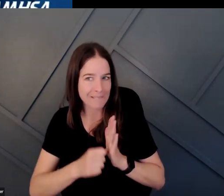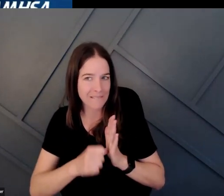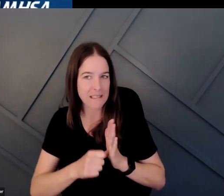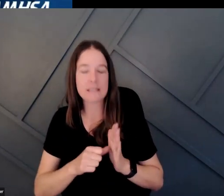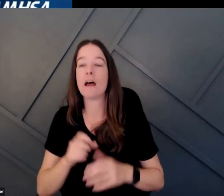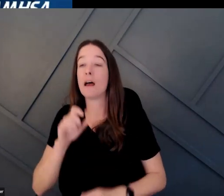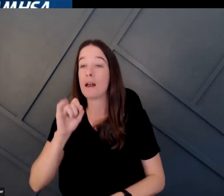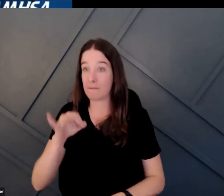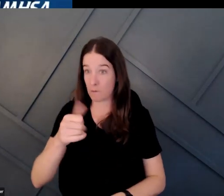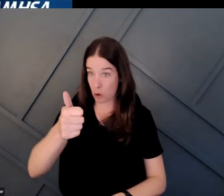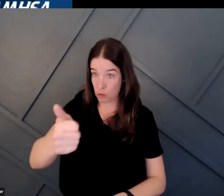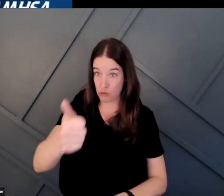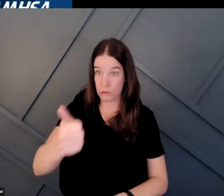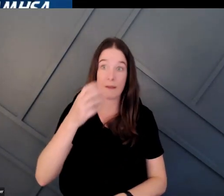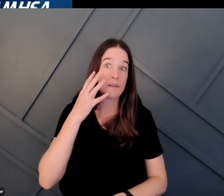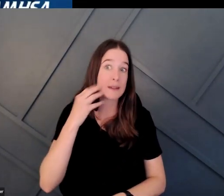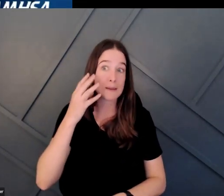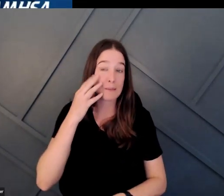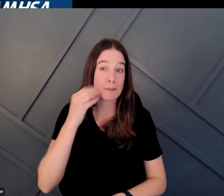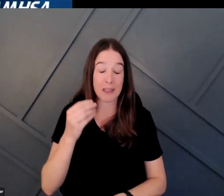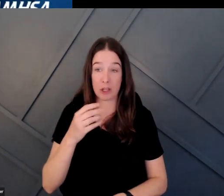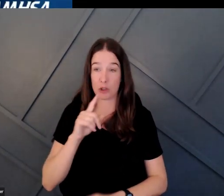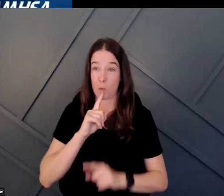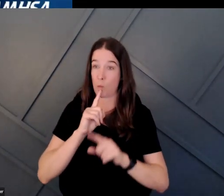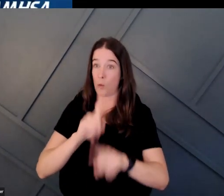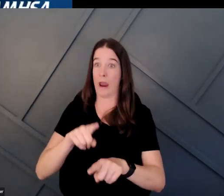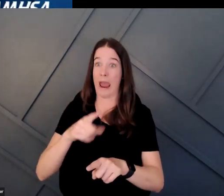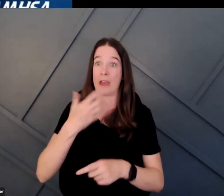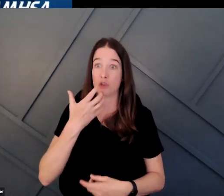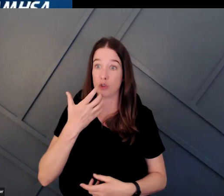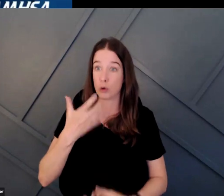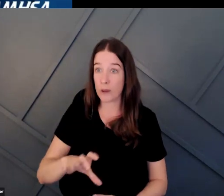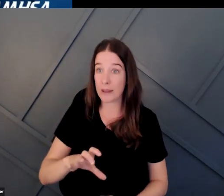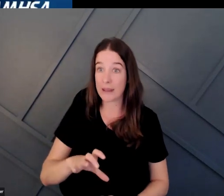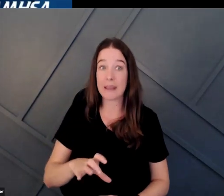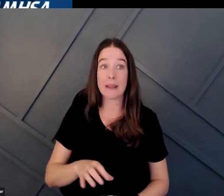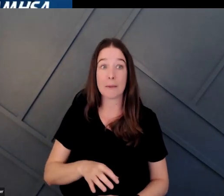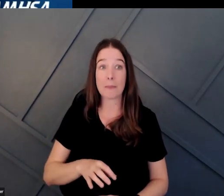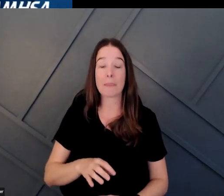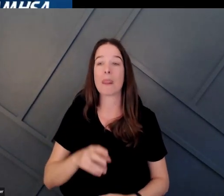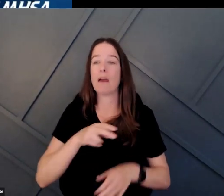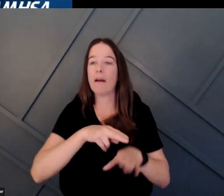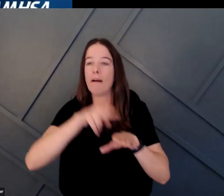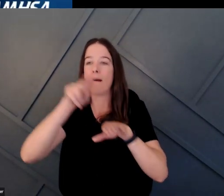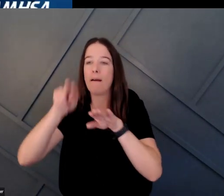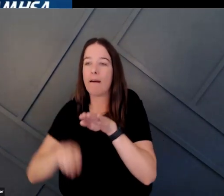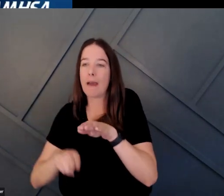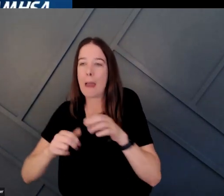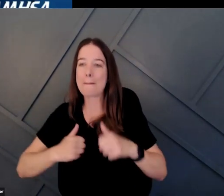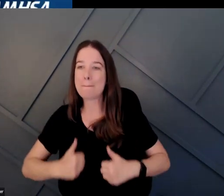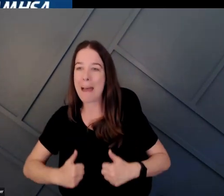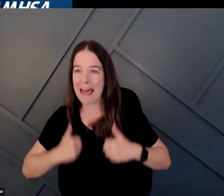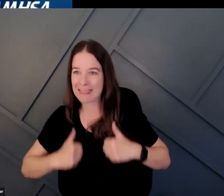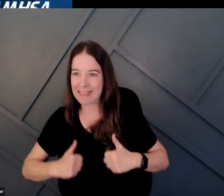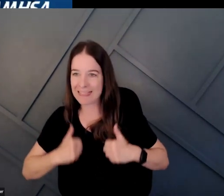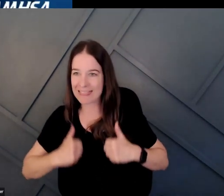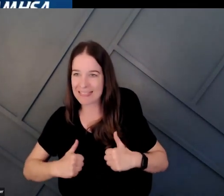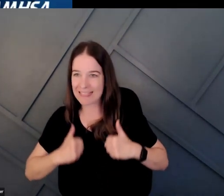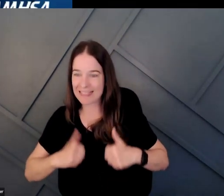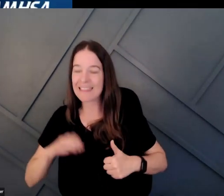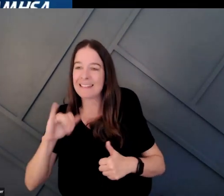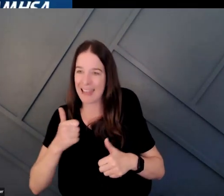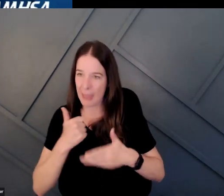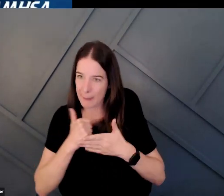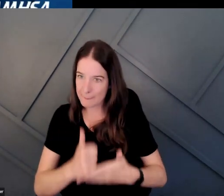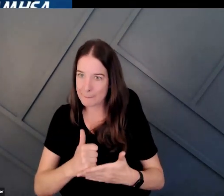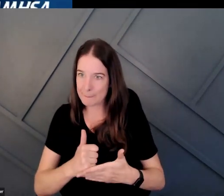heat reaction, if possible, getting into a bath will have a significant effect. So showers and baths